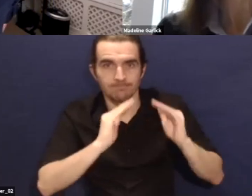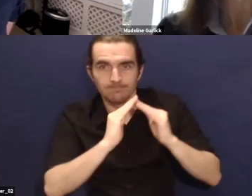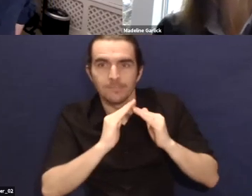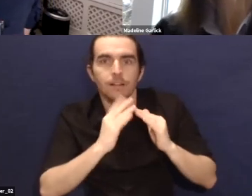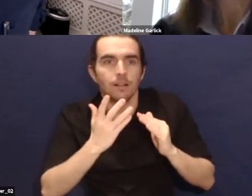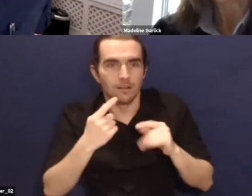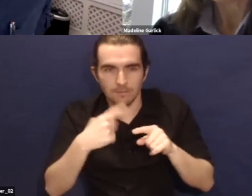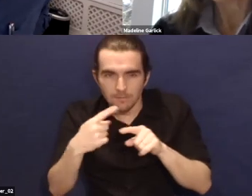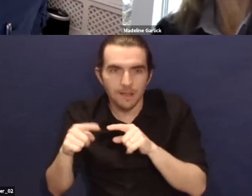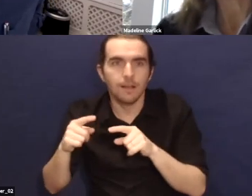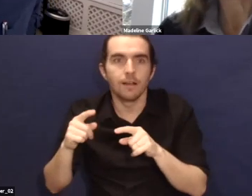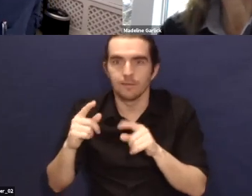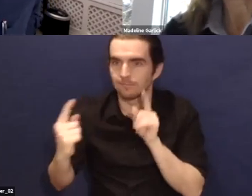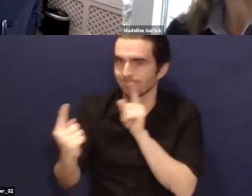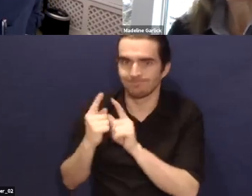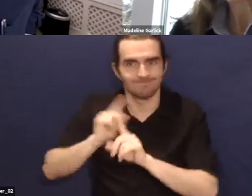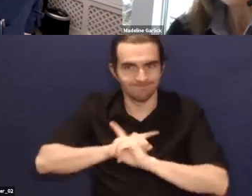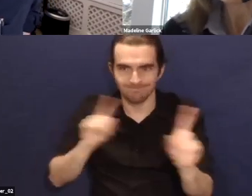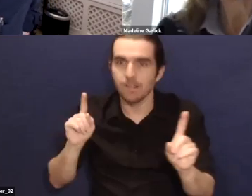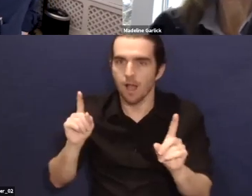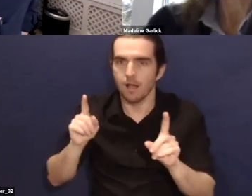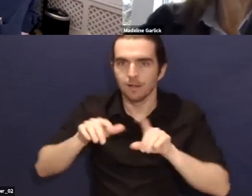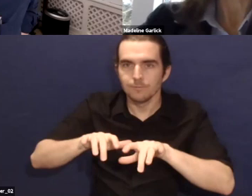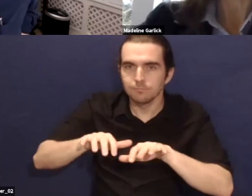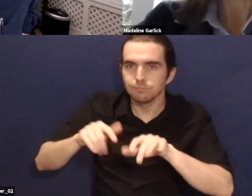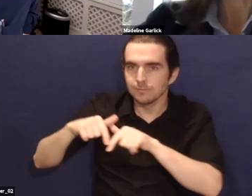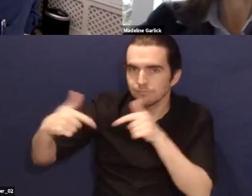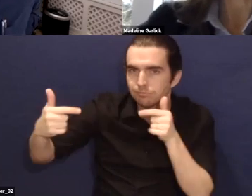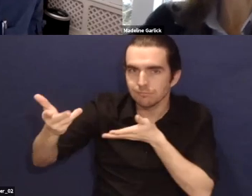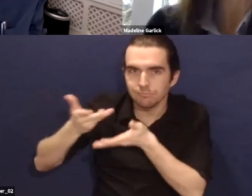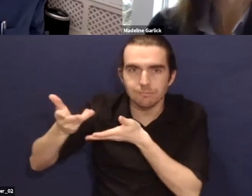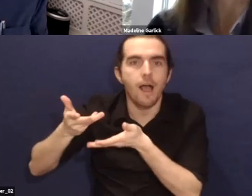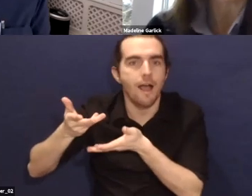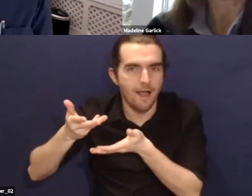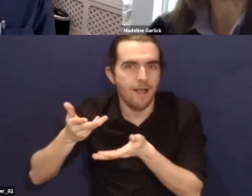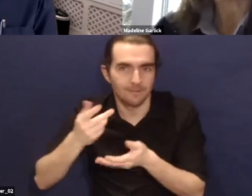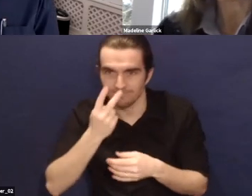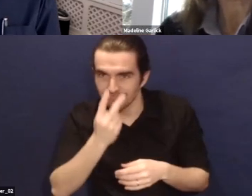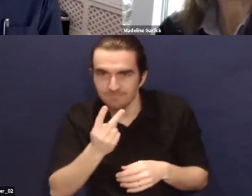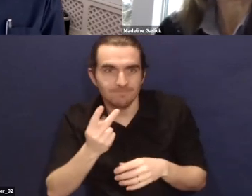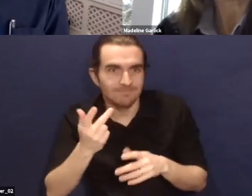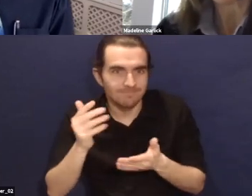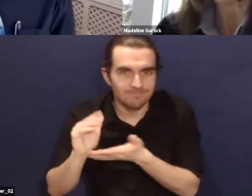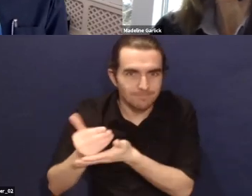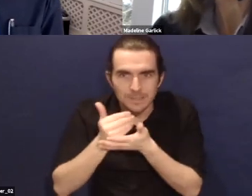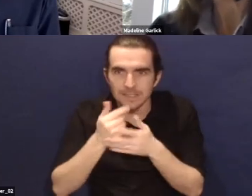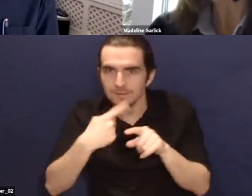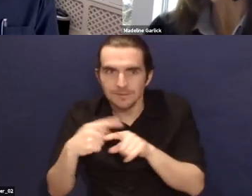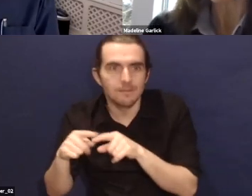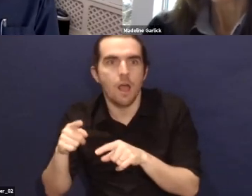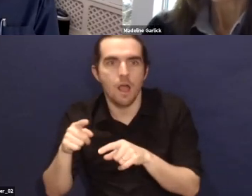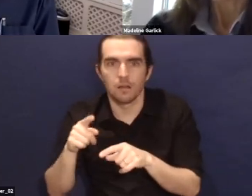health response and to contribute to help address the needs of their host communities during this time.